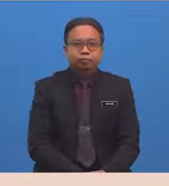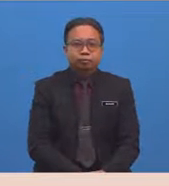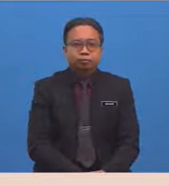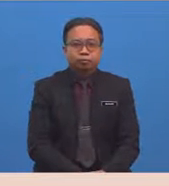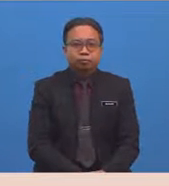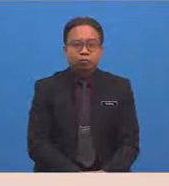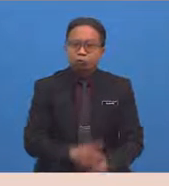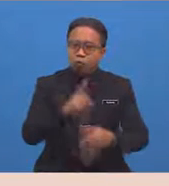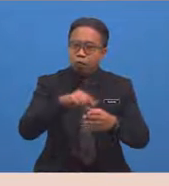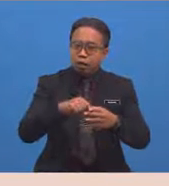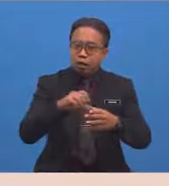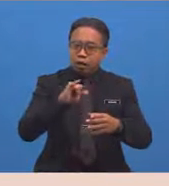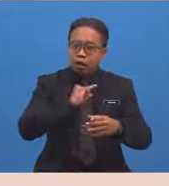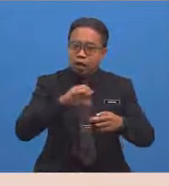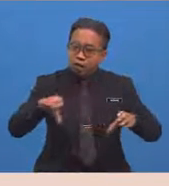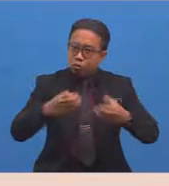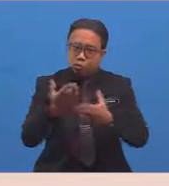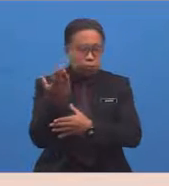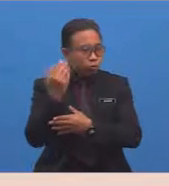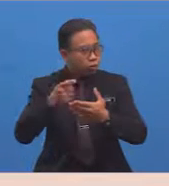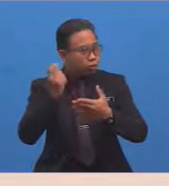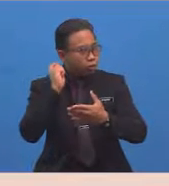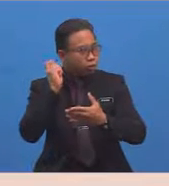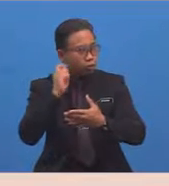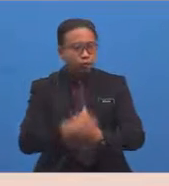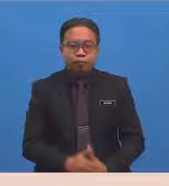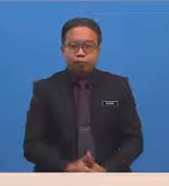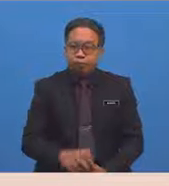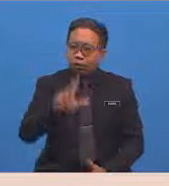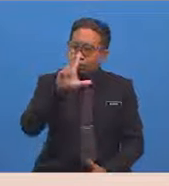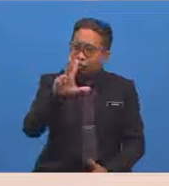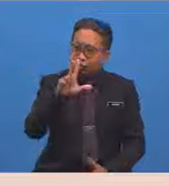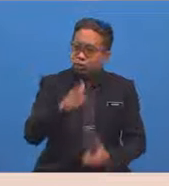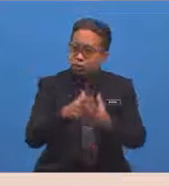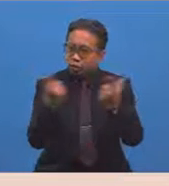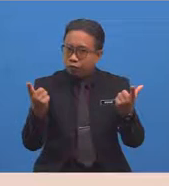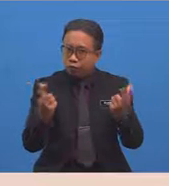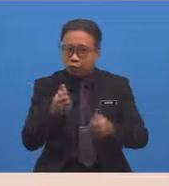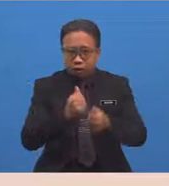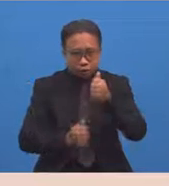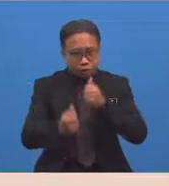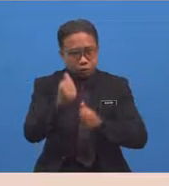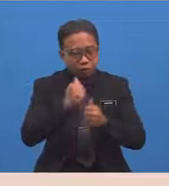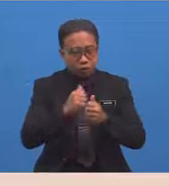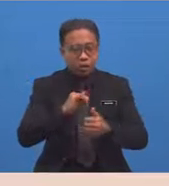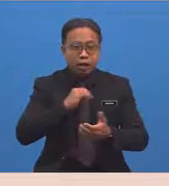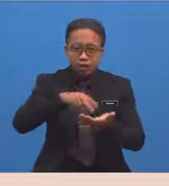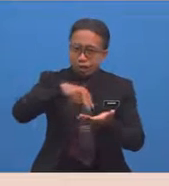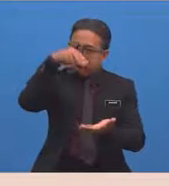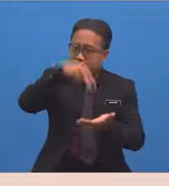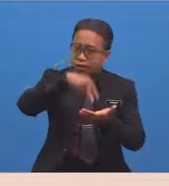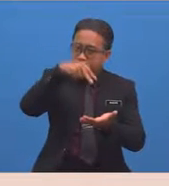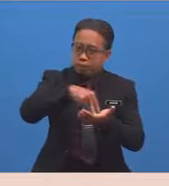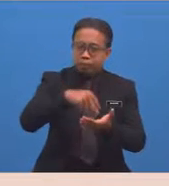And what did I do earlier? Could you guess? I did three different actions. I jumped, I clapped